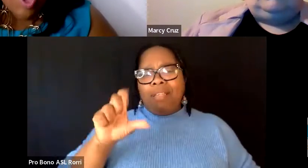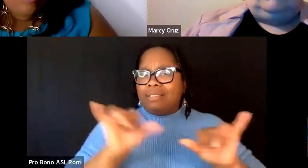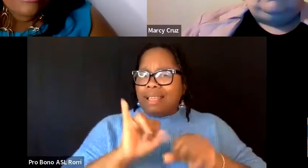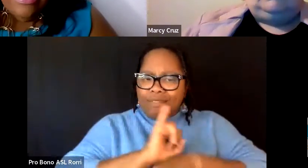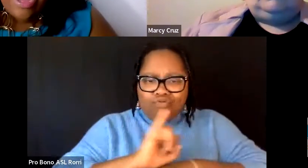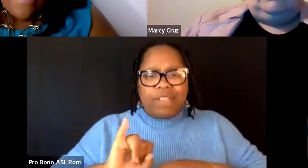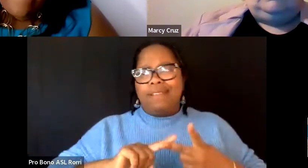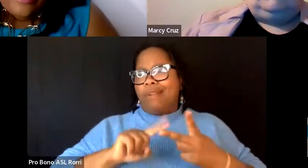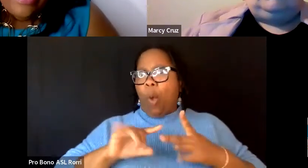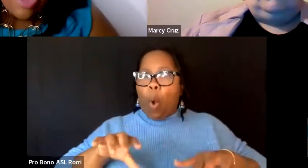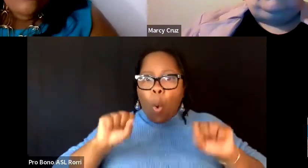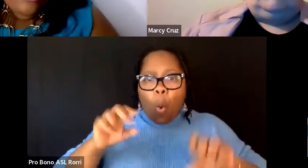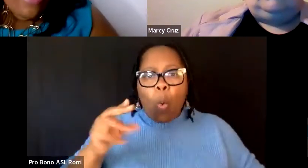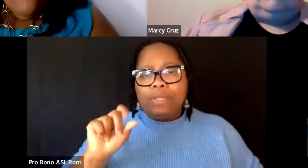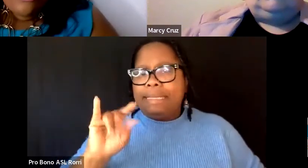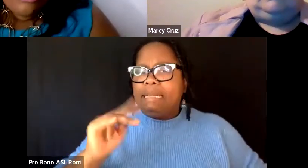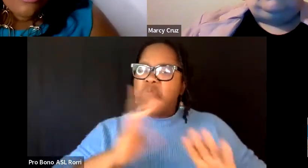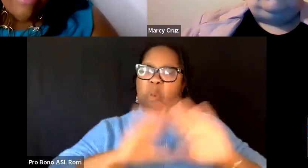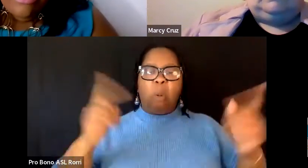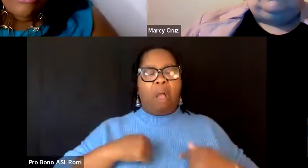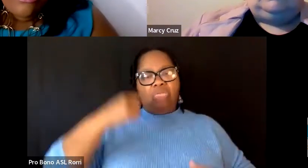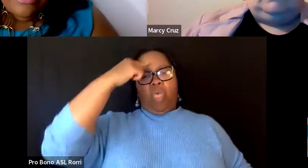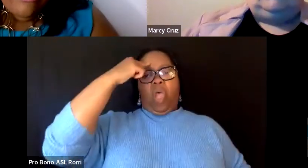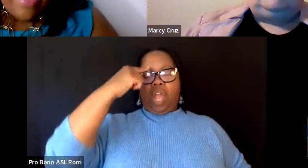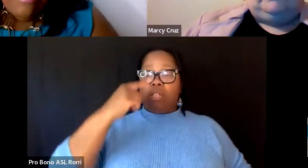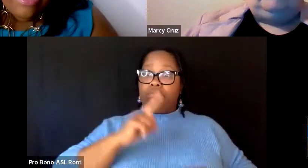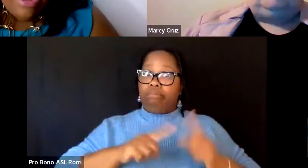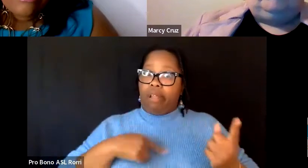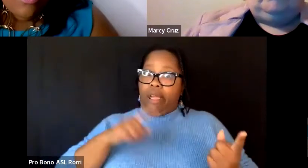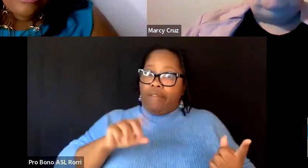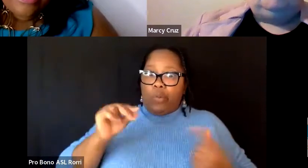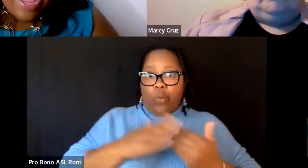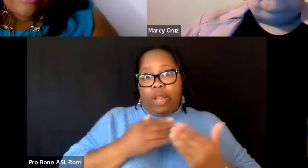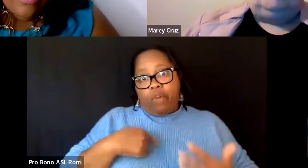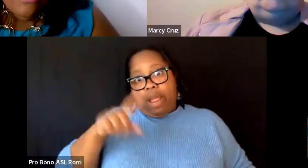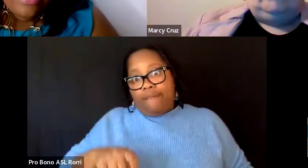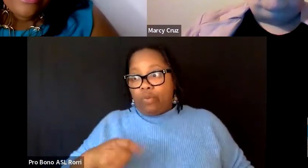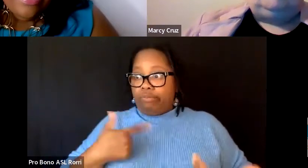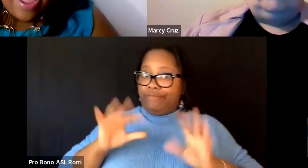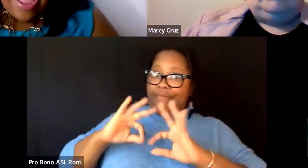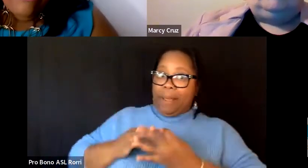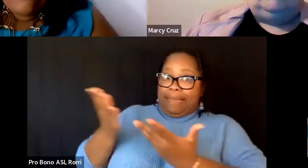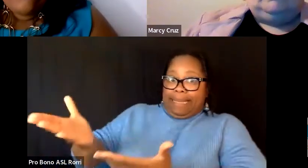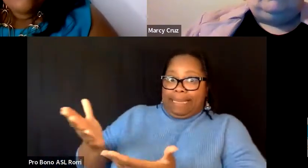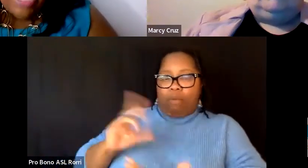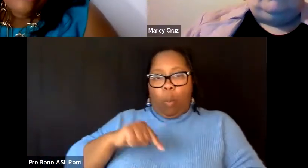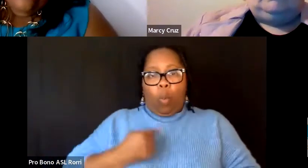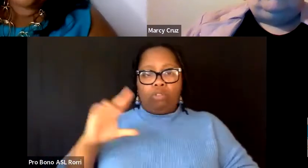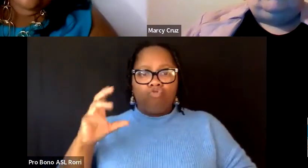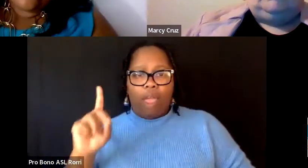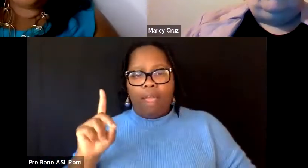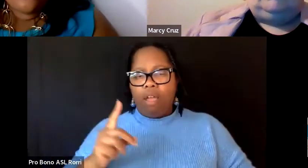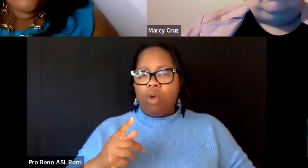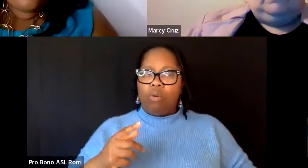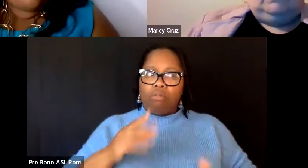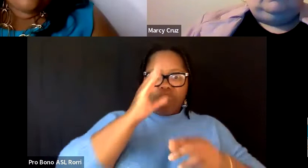for me hosting. But I was like, you have to do what you have to do because of family. And I was the only child. So I really didn't have, I guess